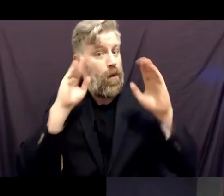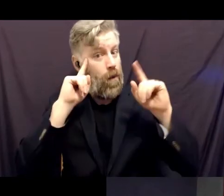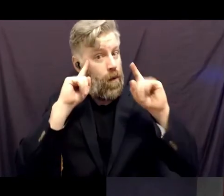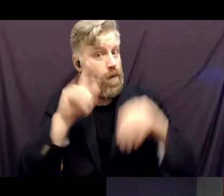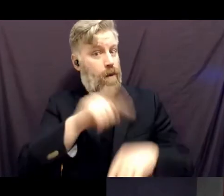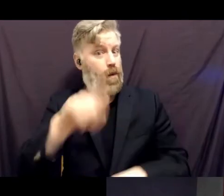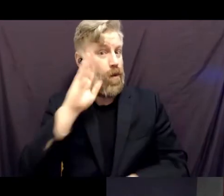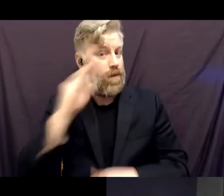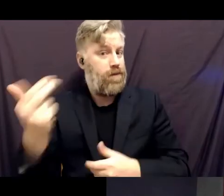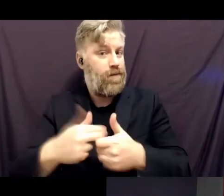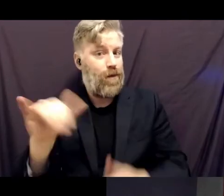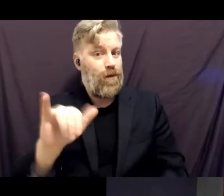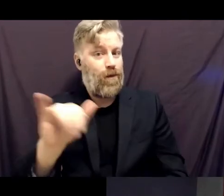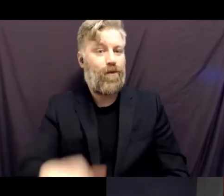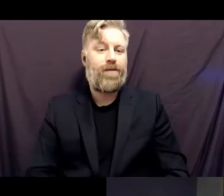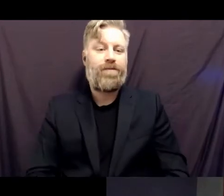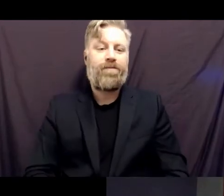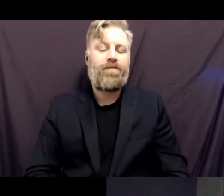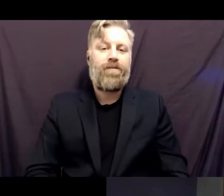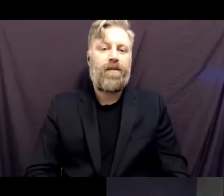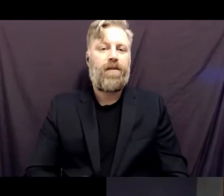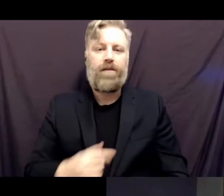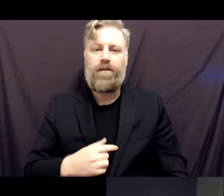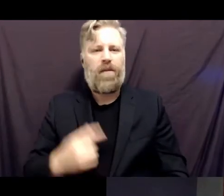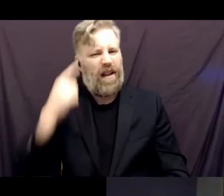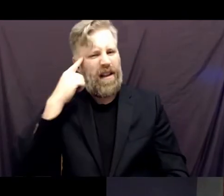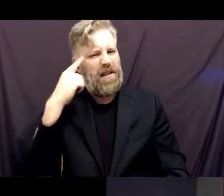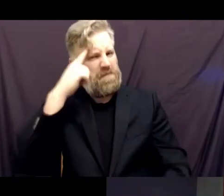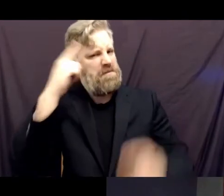I think you will agree that together we have